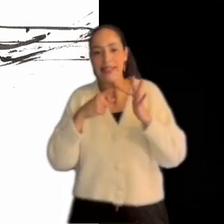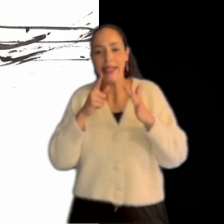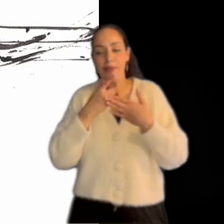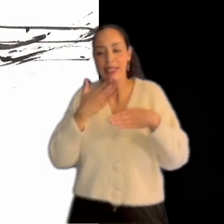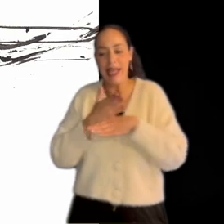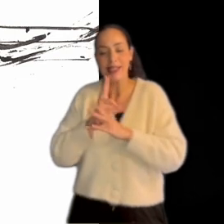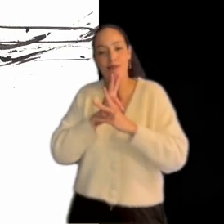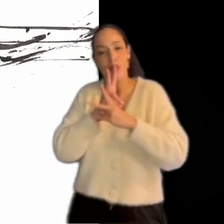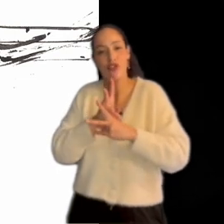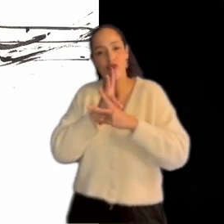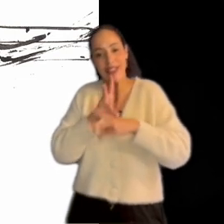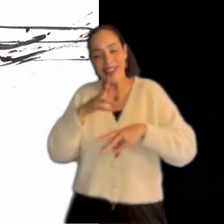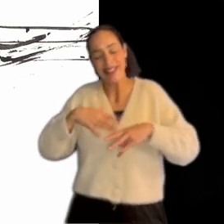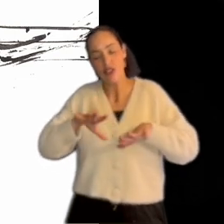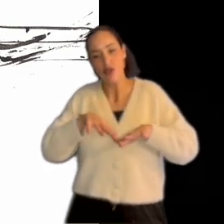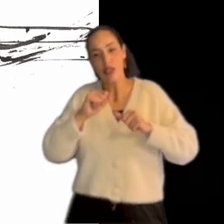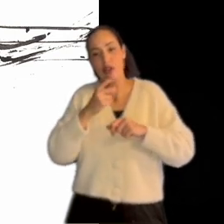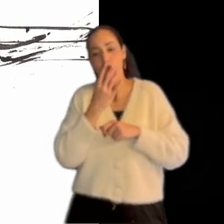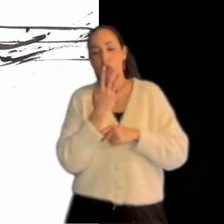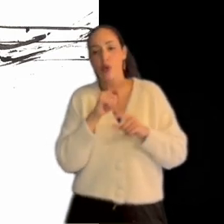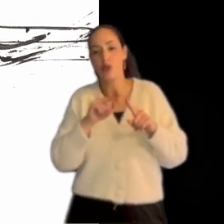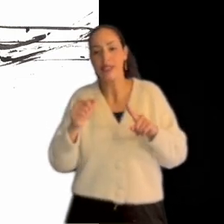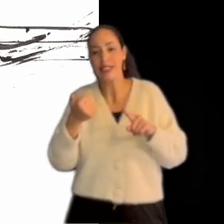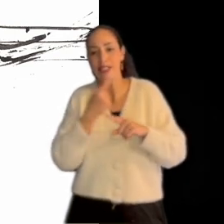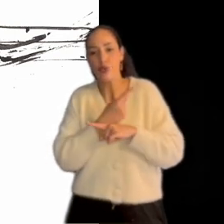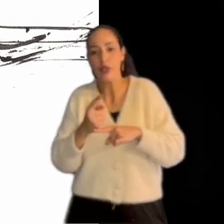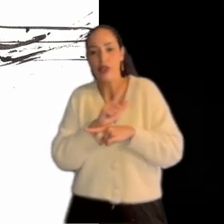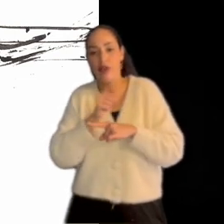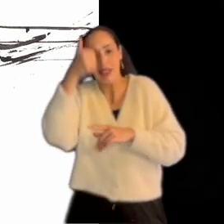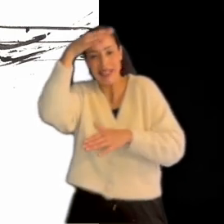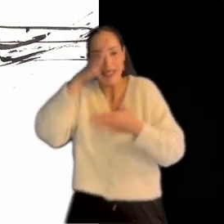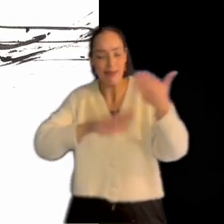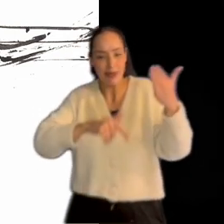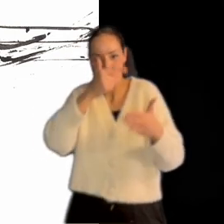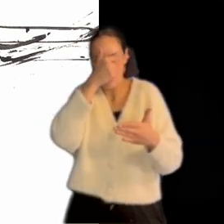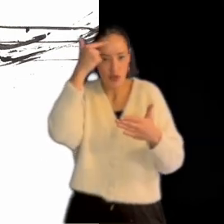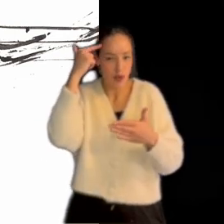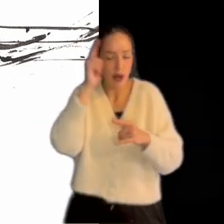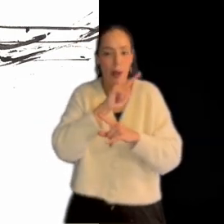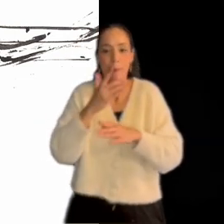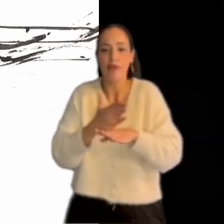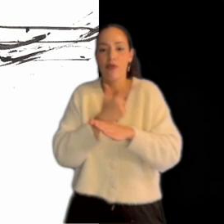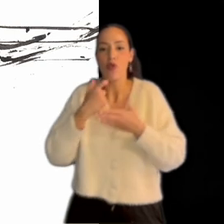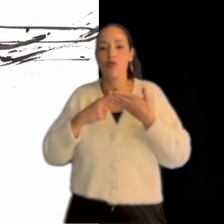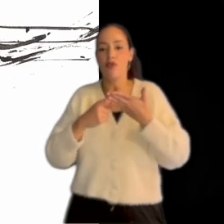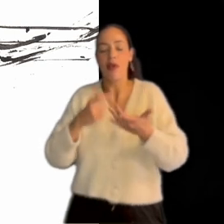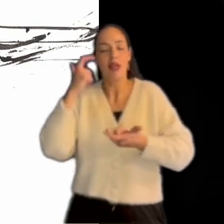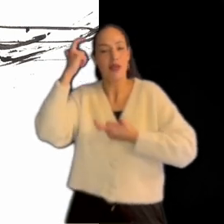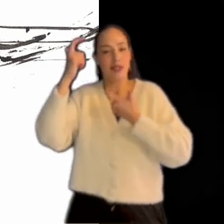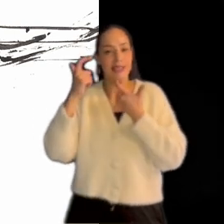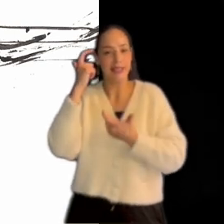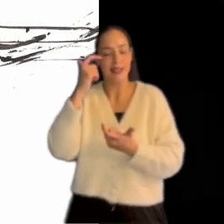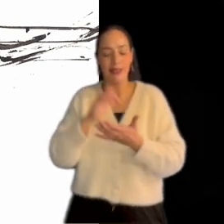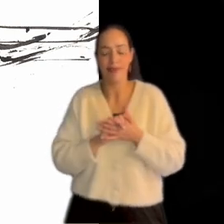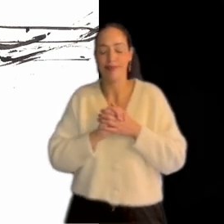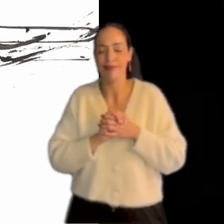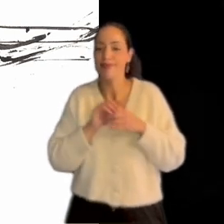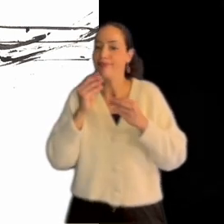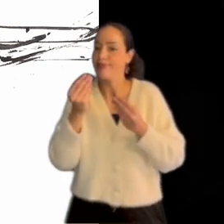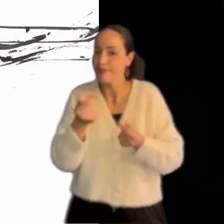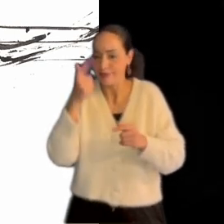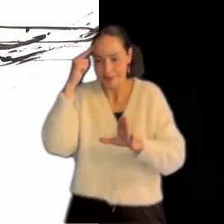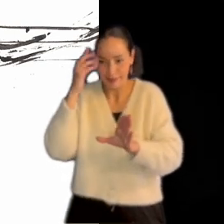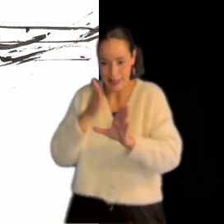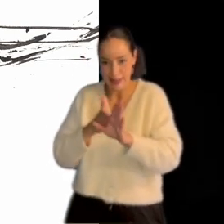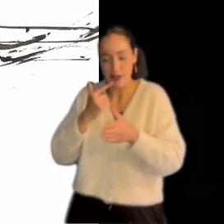considered. However, sometimes psychological treatment is required sooner, and this focus on stabilisation from the outset allows us to